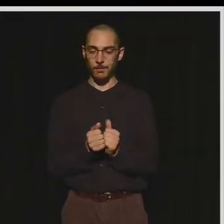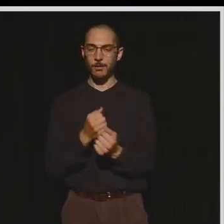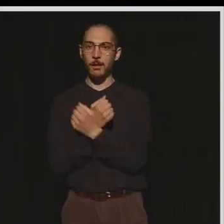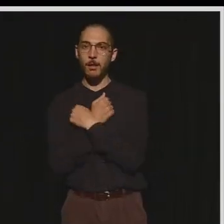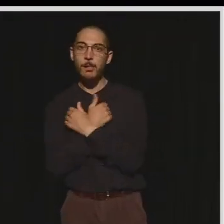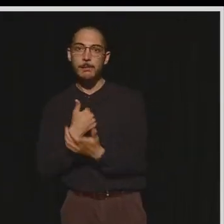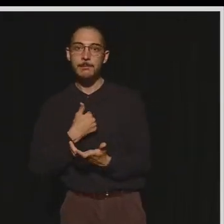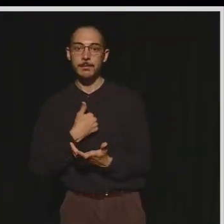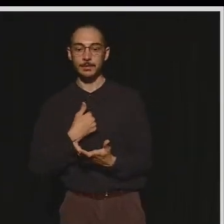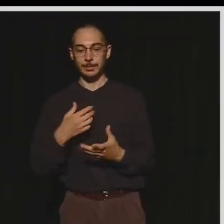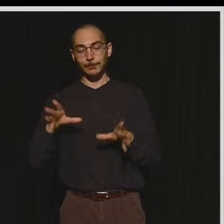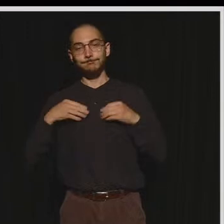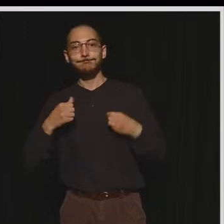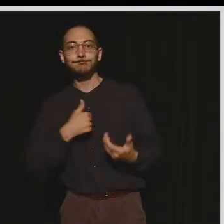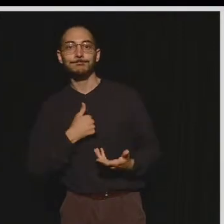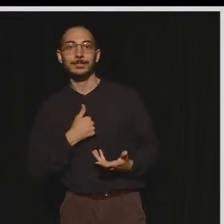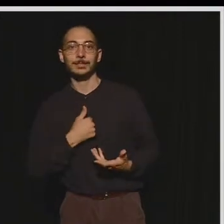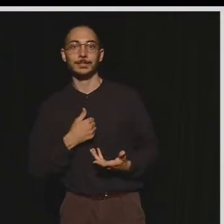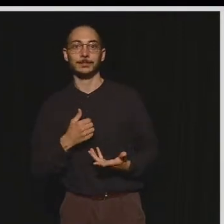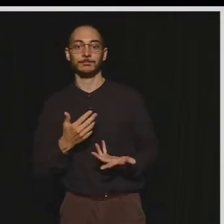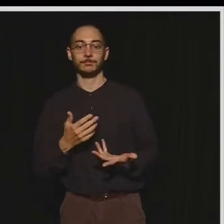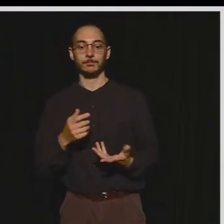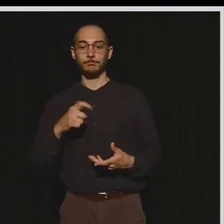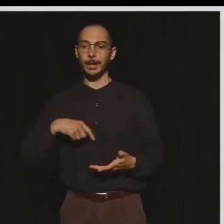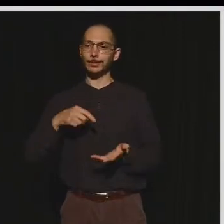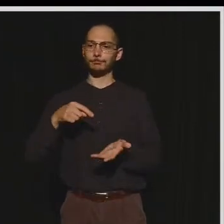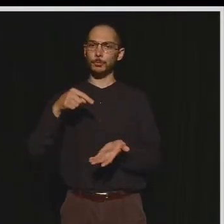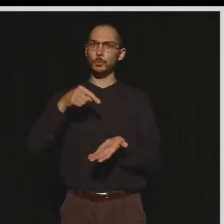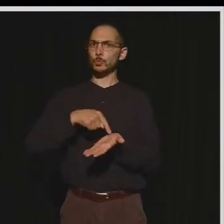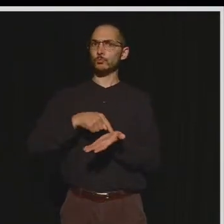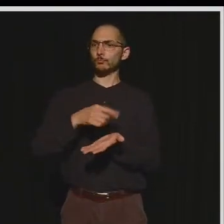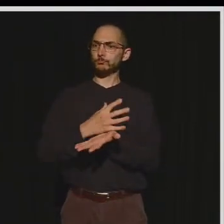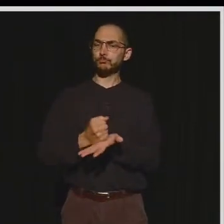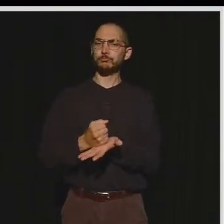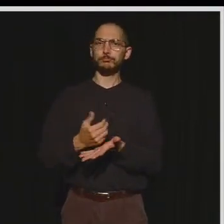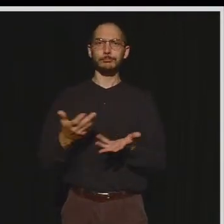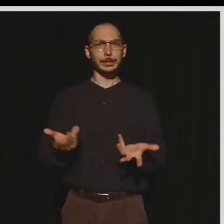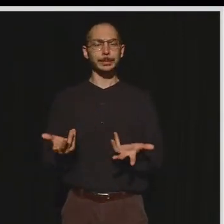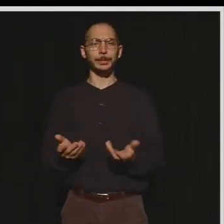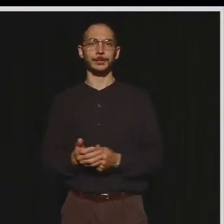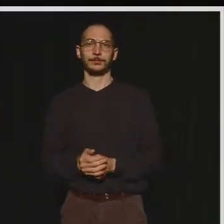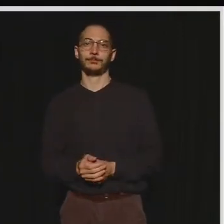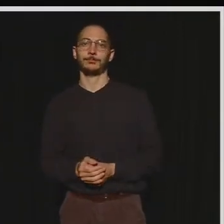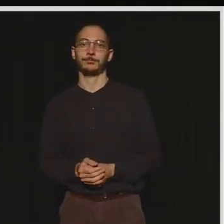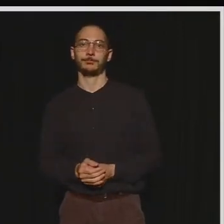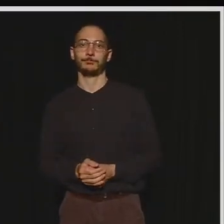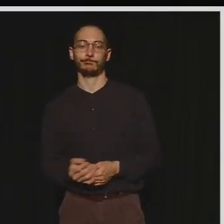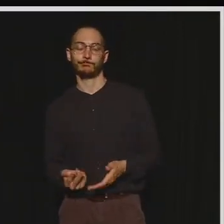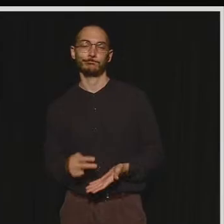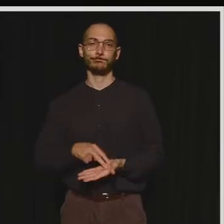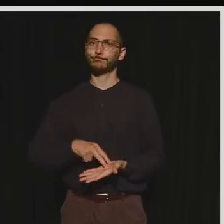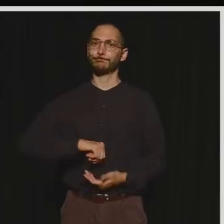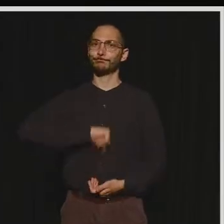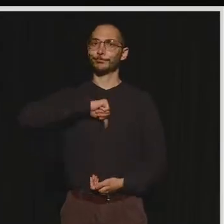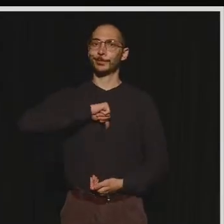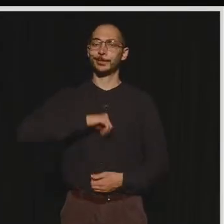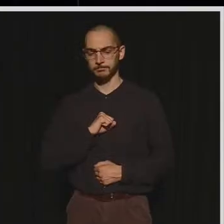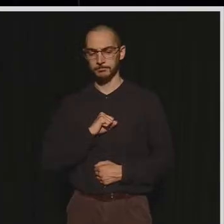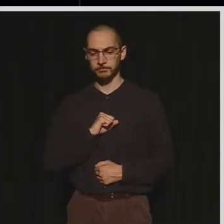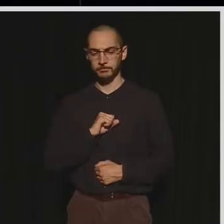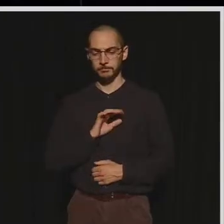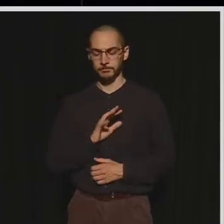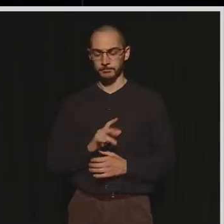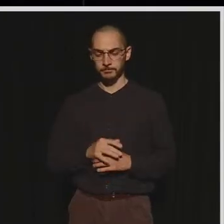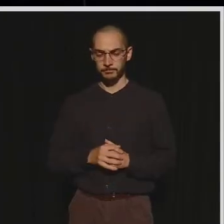be here, and I'm here then, and I'm making a difference in the world that I live in now. Thank you. Thank you, Yogi.